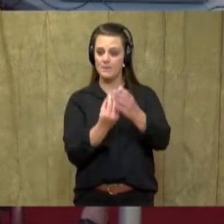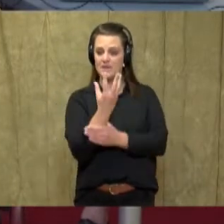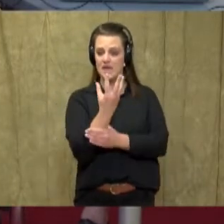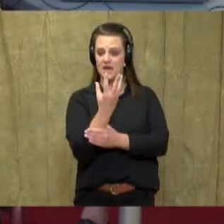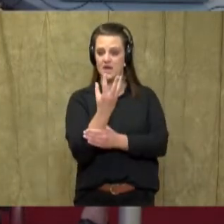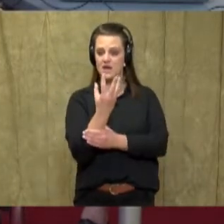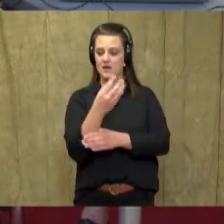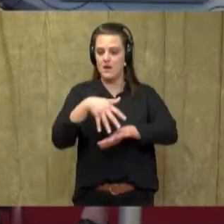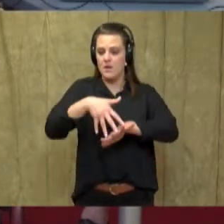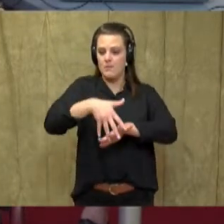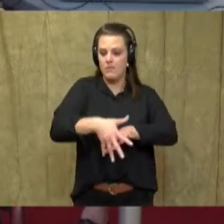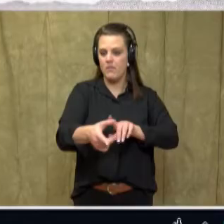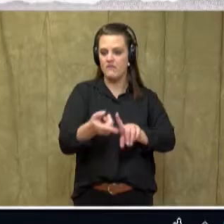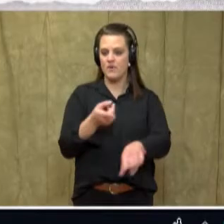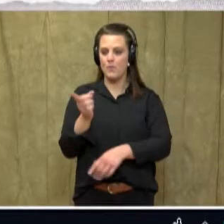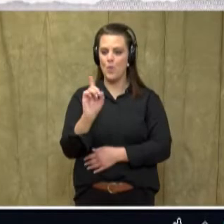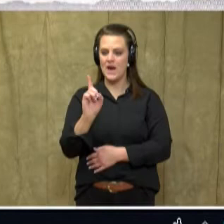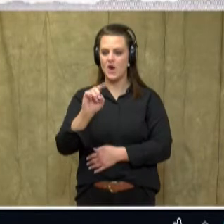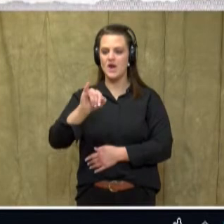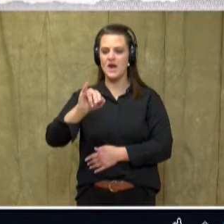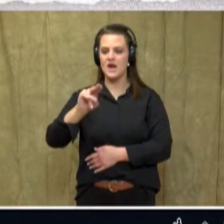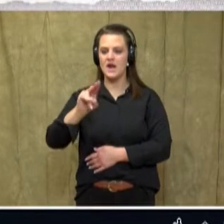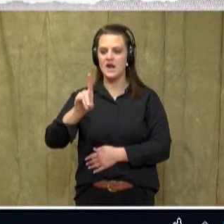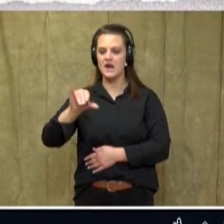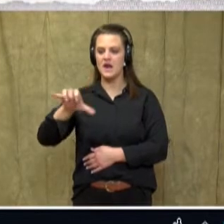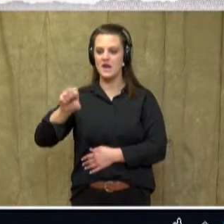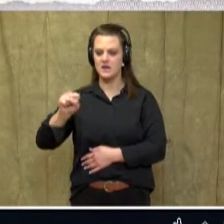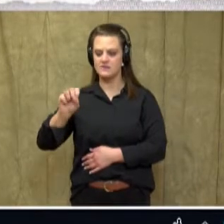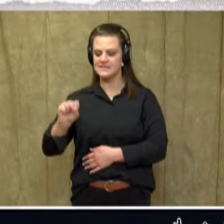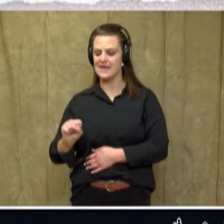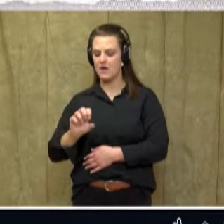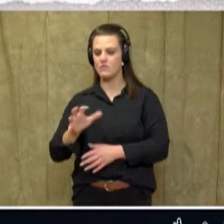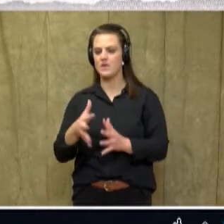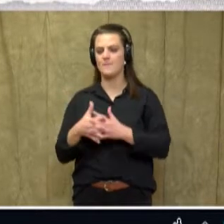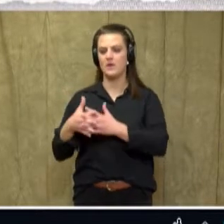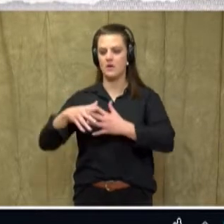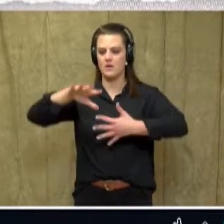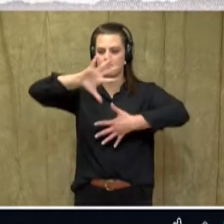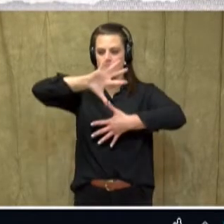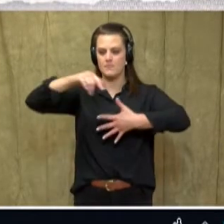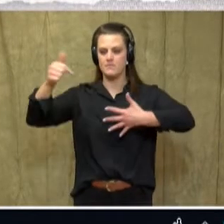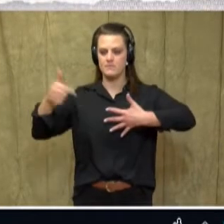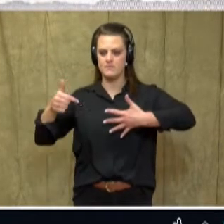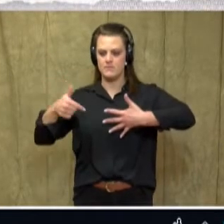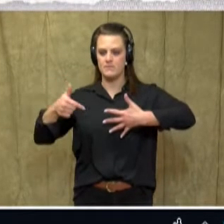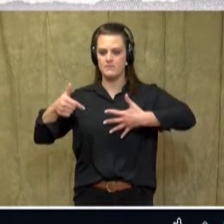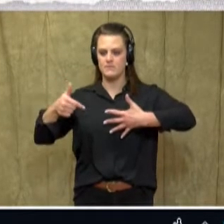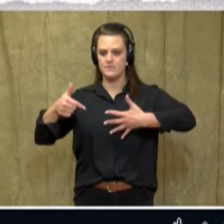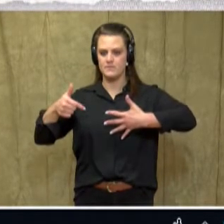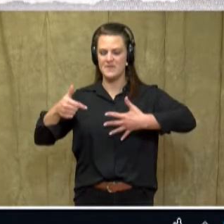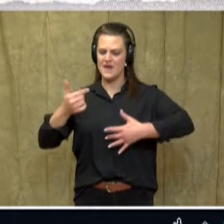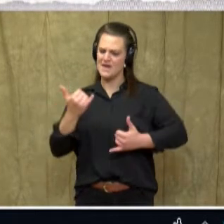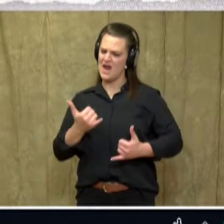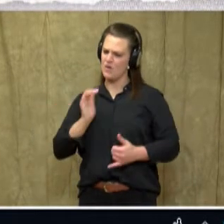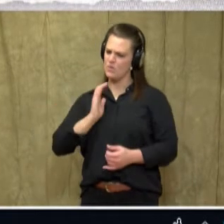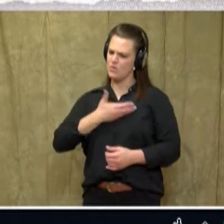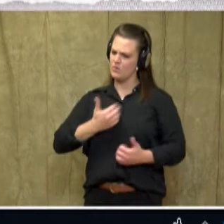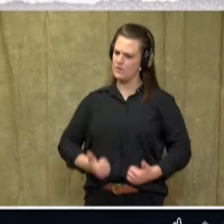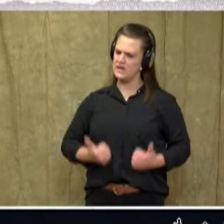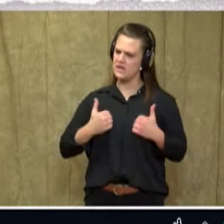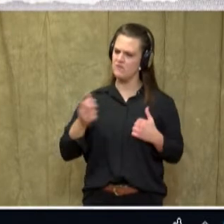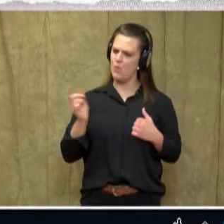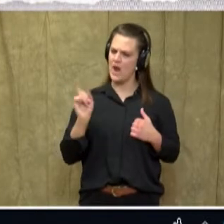native to the Andes mountain region of South America. Now I know that we live in North